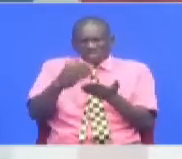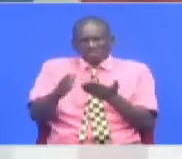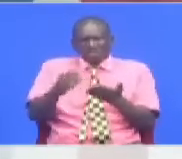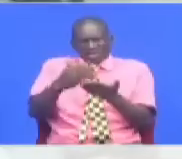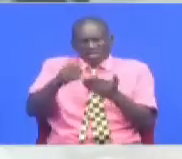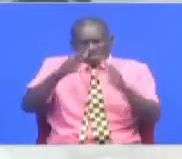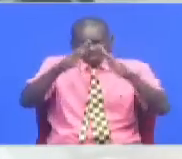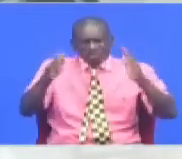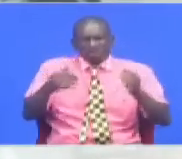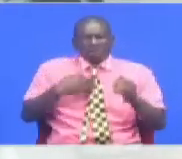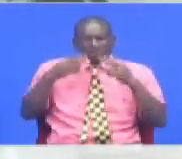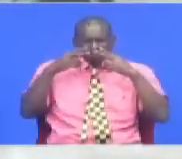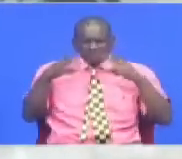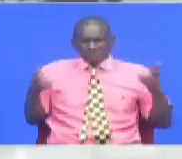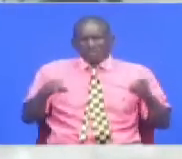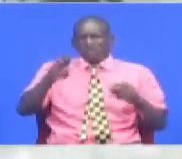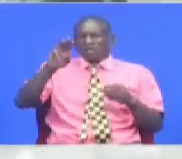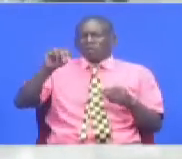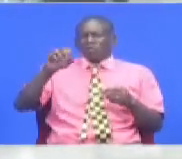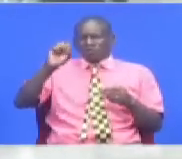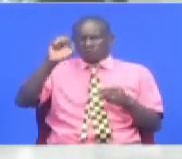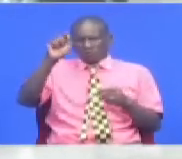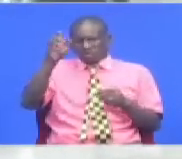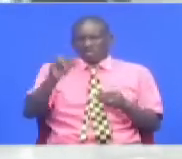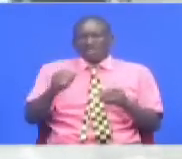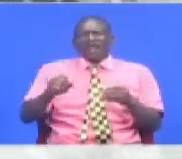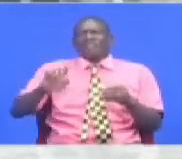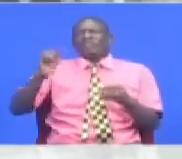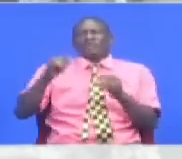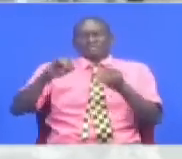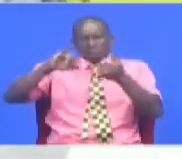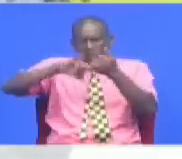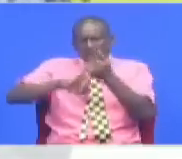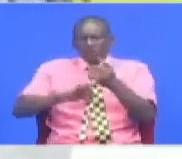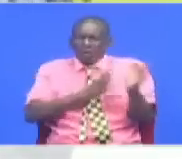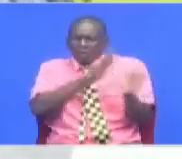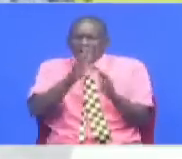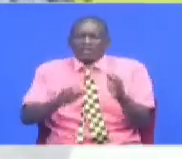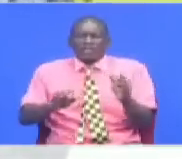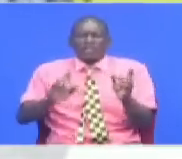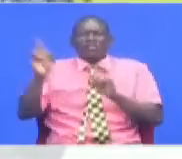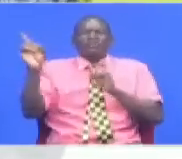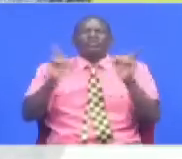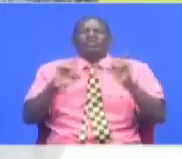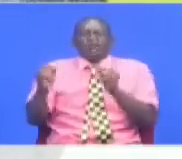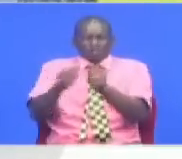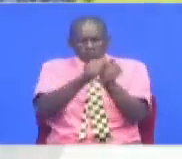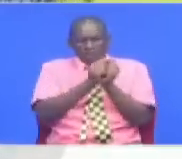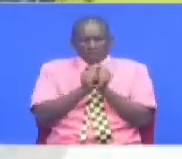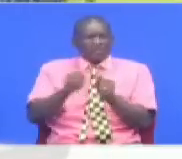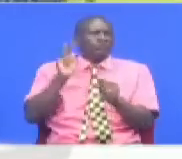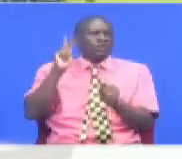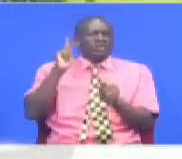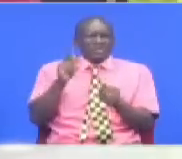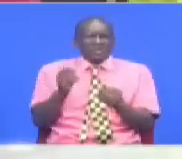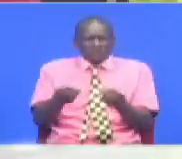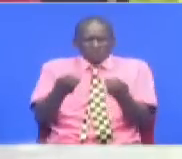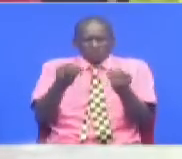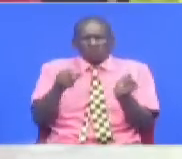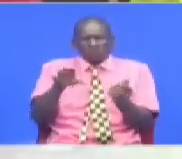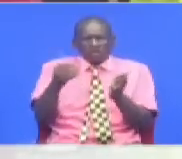the house. Mosoti and his first wife were supposed to travel to Kisii together on the day he's reported to have died to iron out their